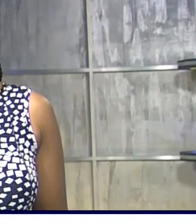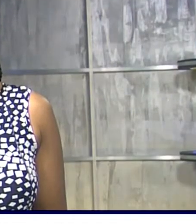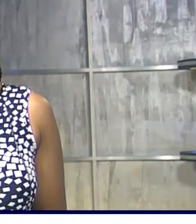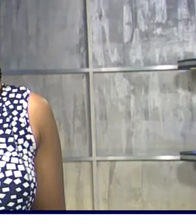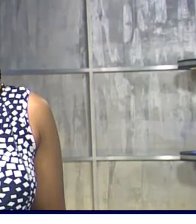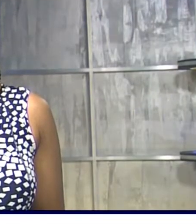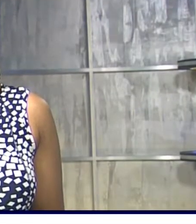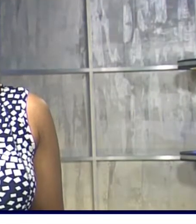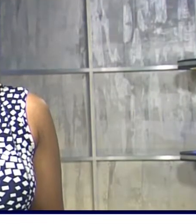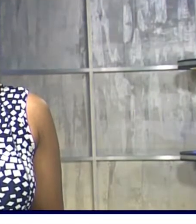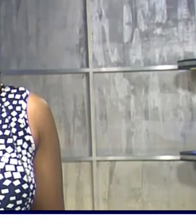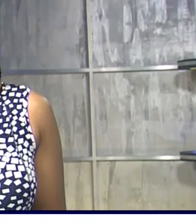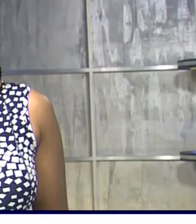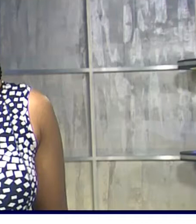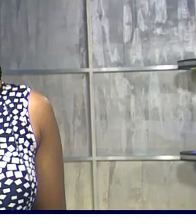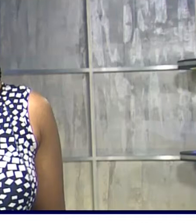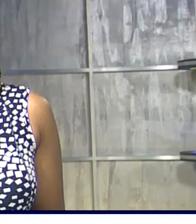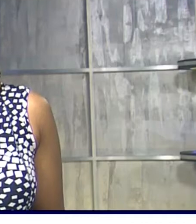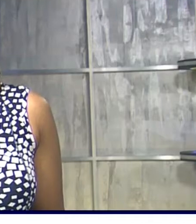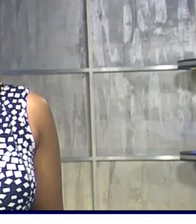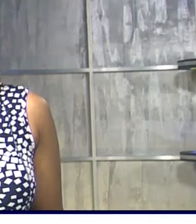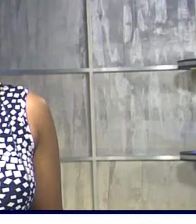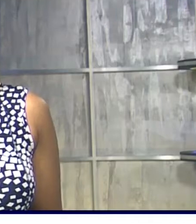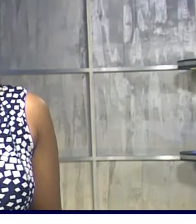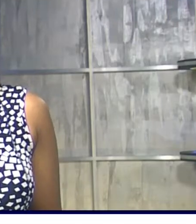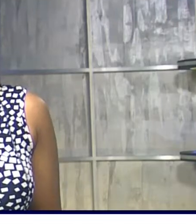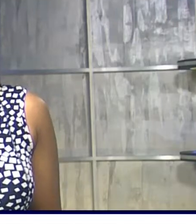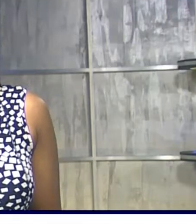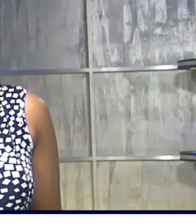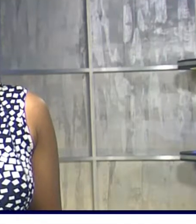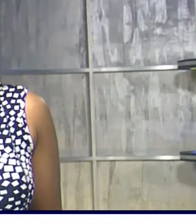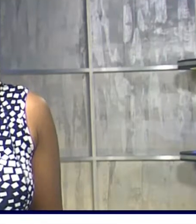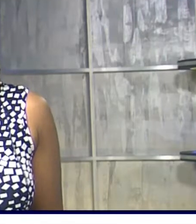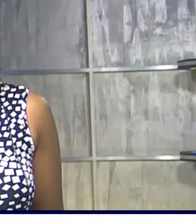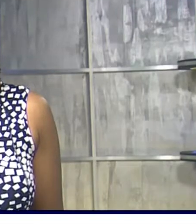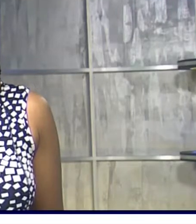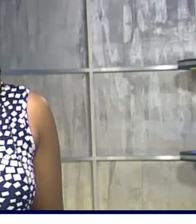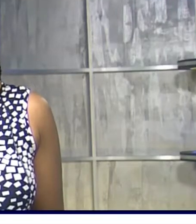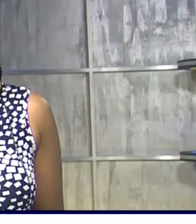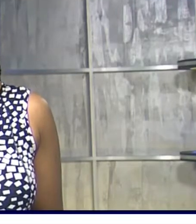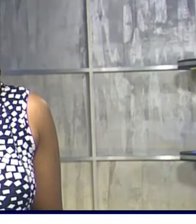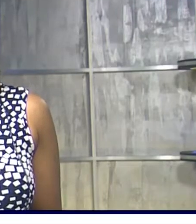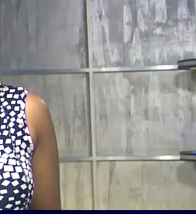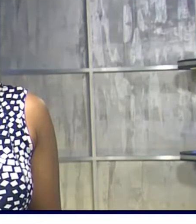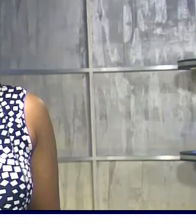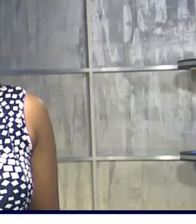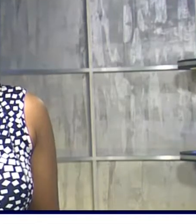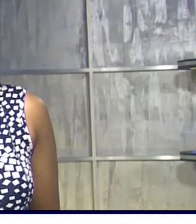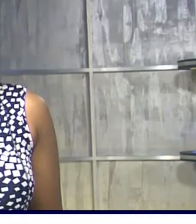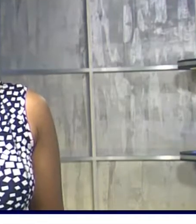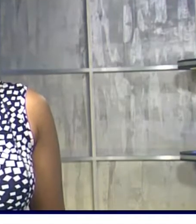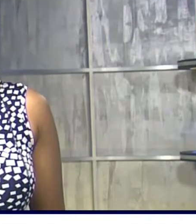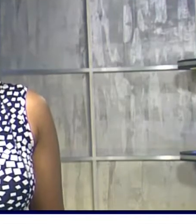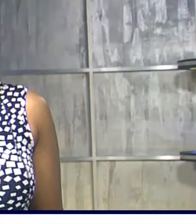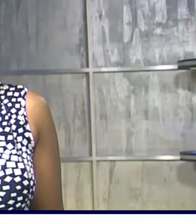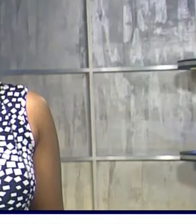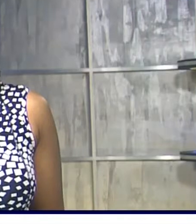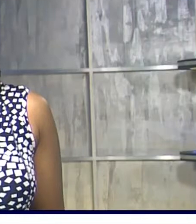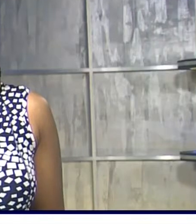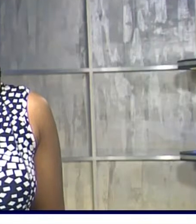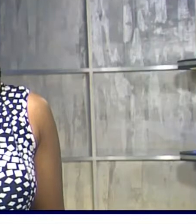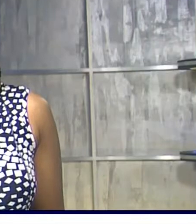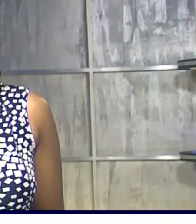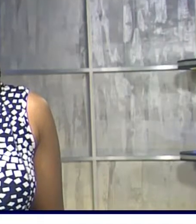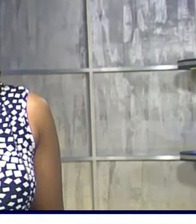Good evening, I'm Lisa Lord, and in our news, a schoolboy stabbed to death and a male student is in police custody.